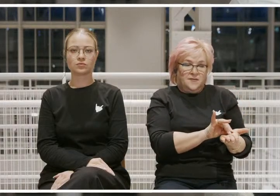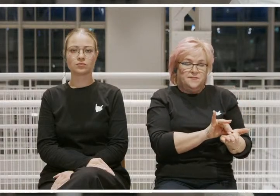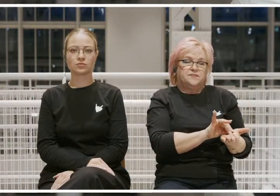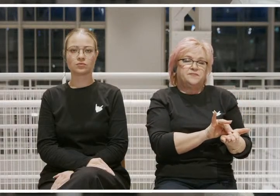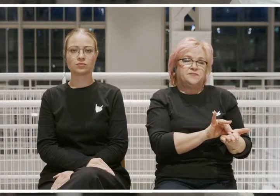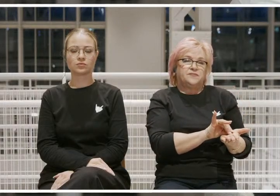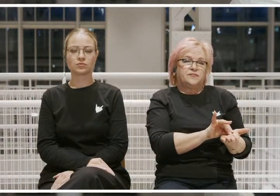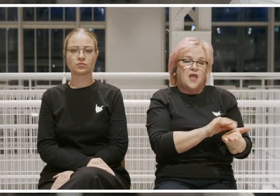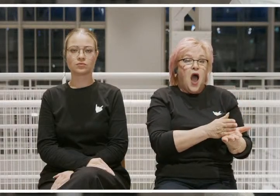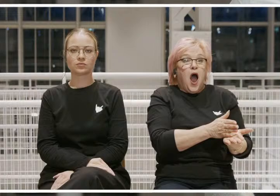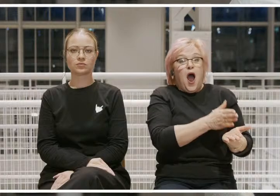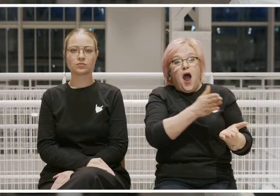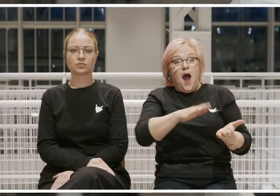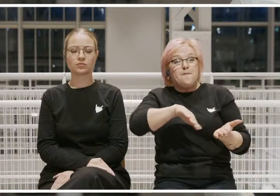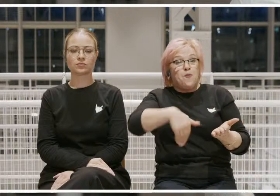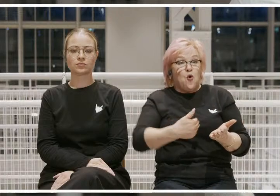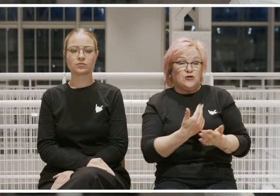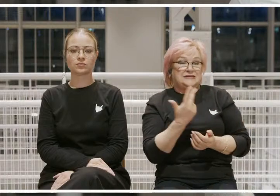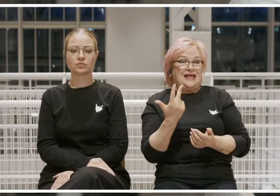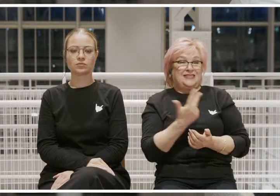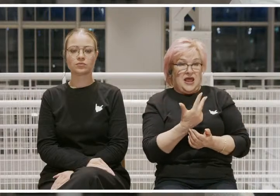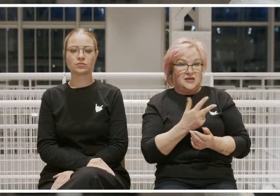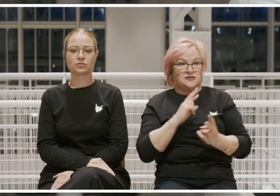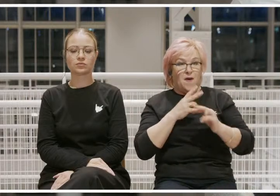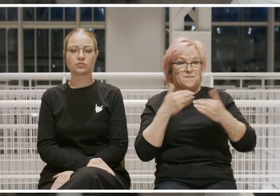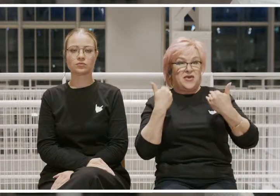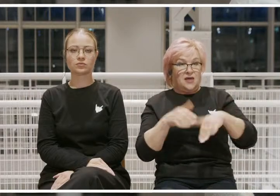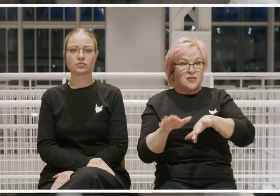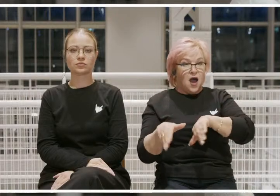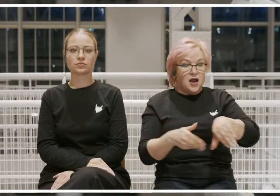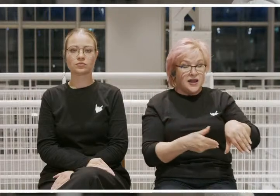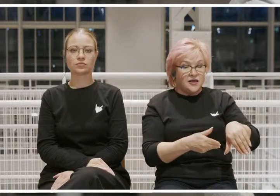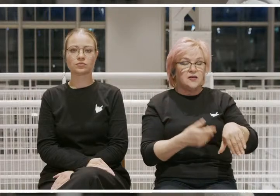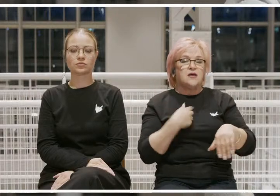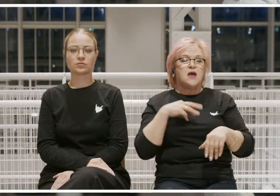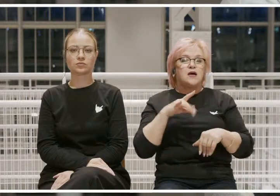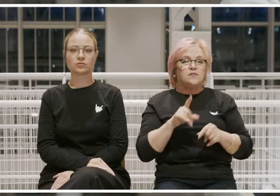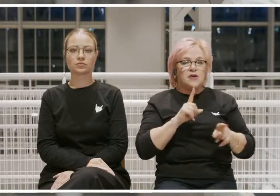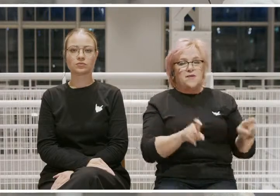edition of the Biennial, we had a curatorship system.